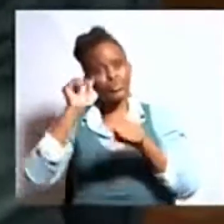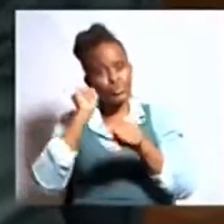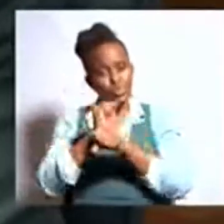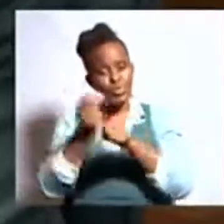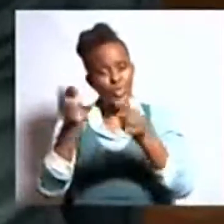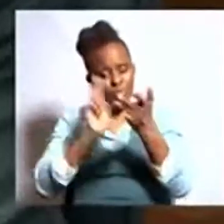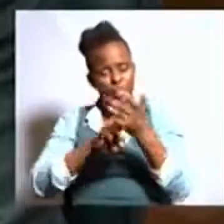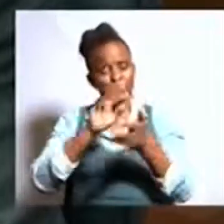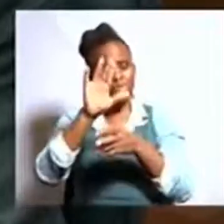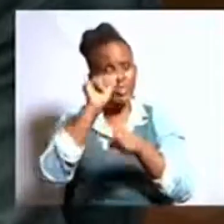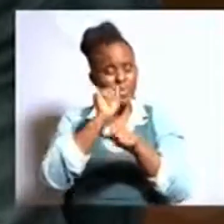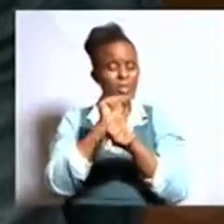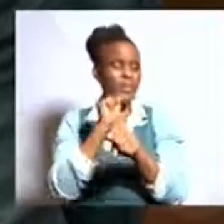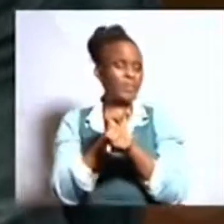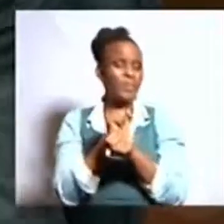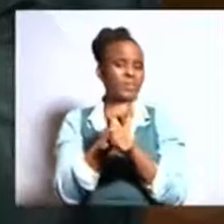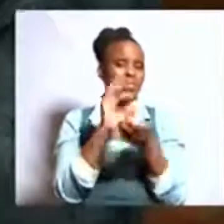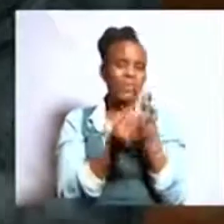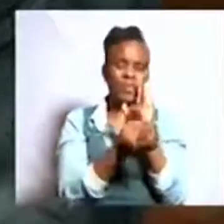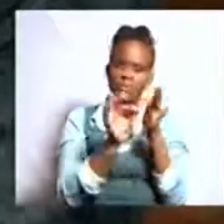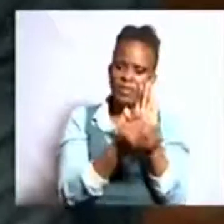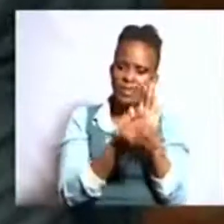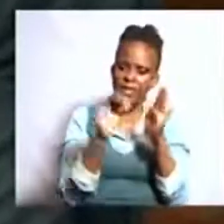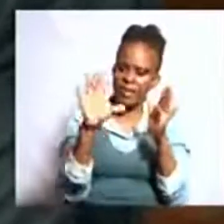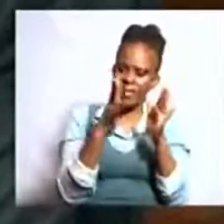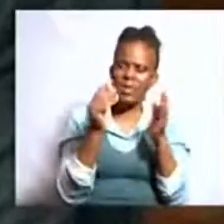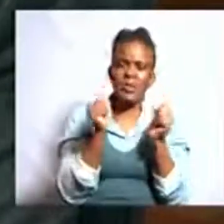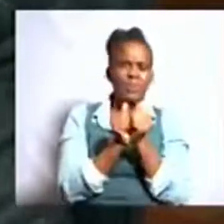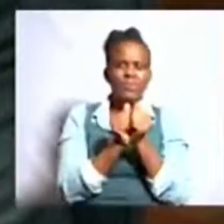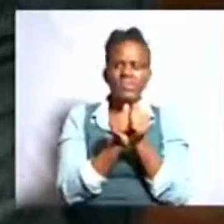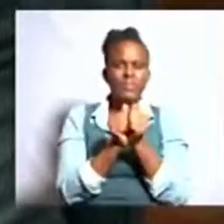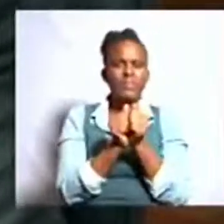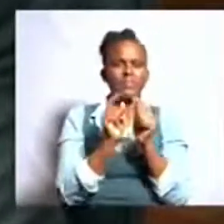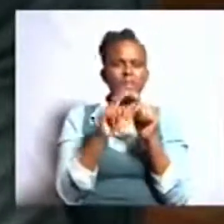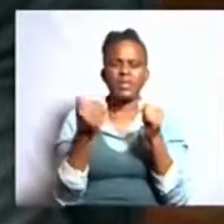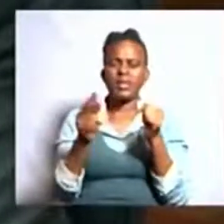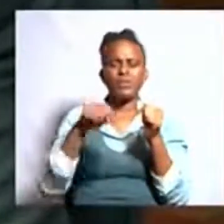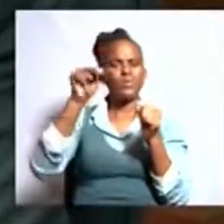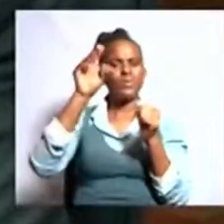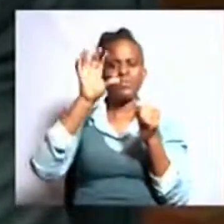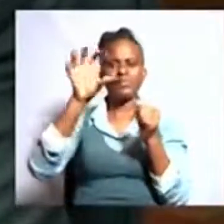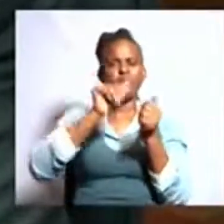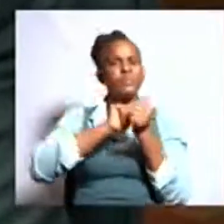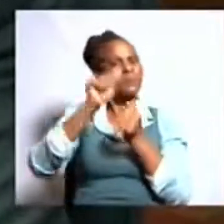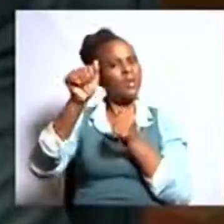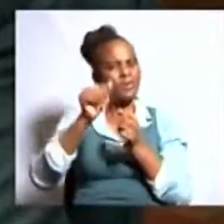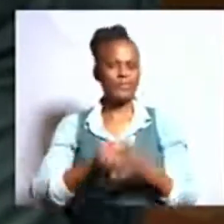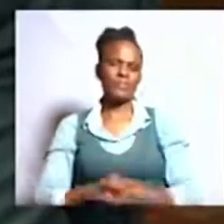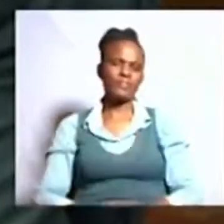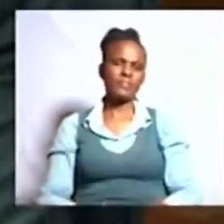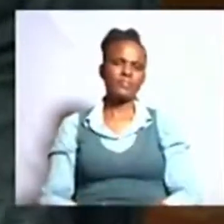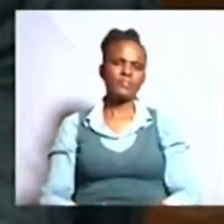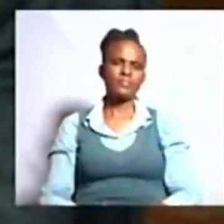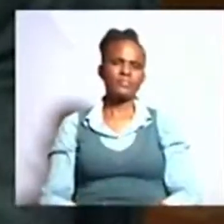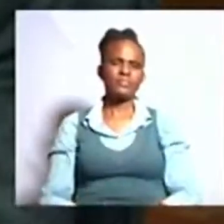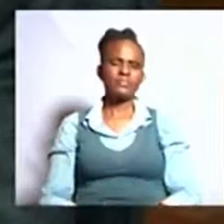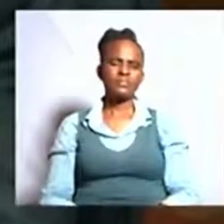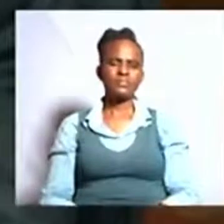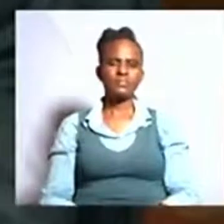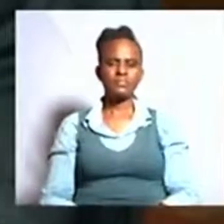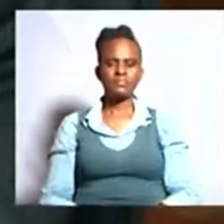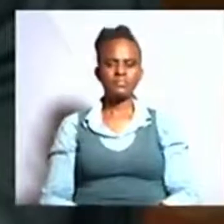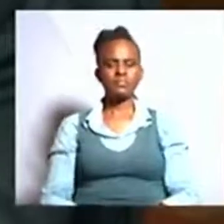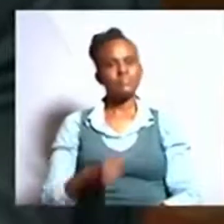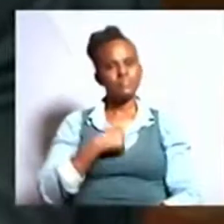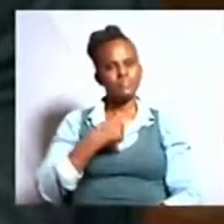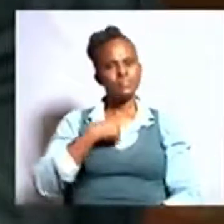your item, your files, come back and then again. But Northern Province side, very far. So I